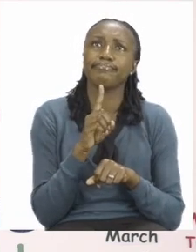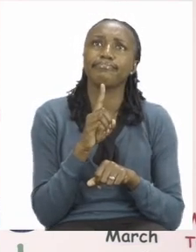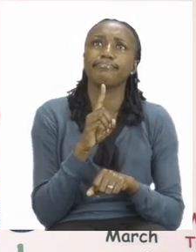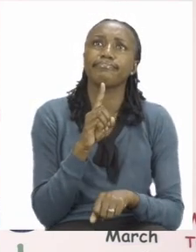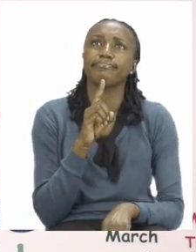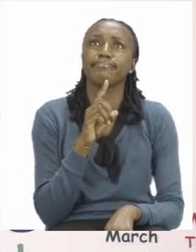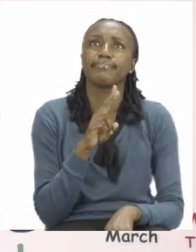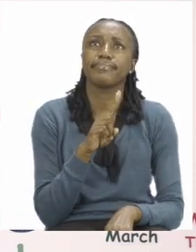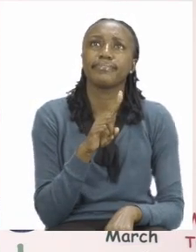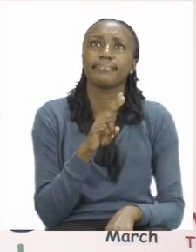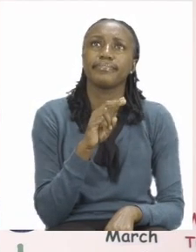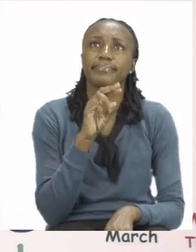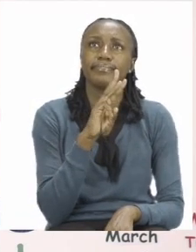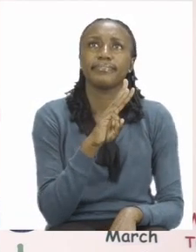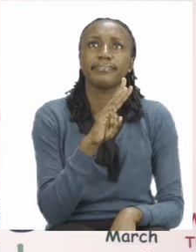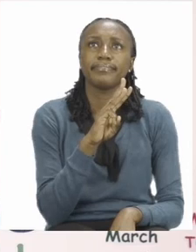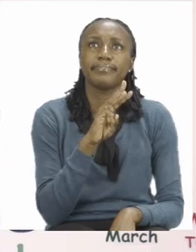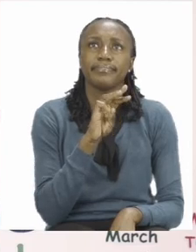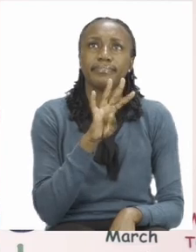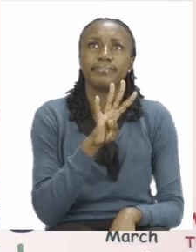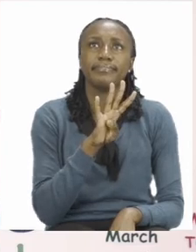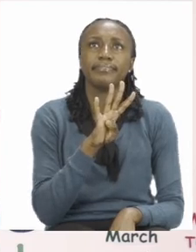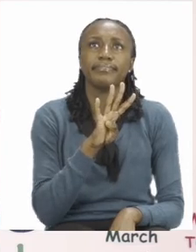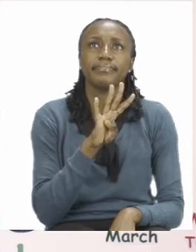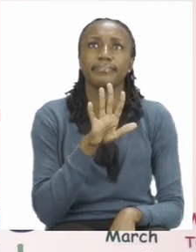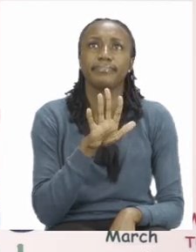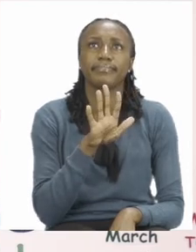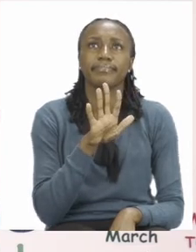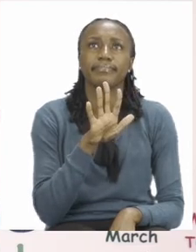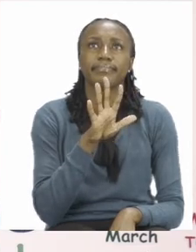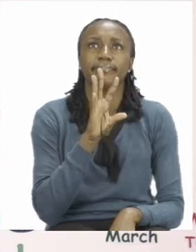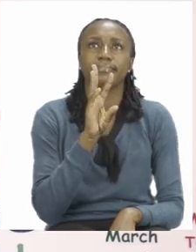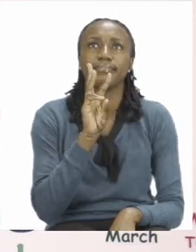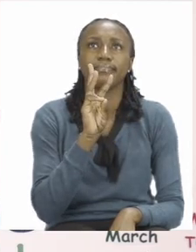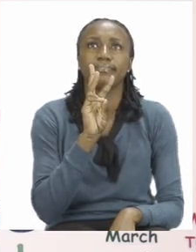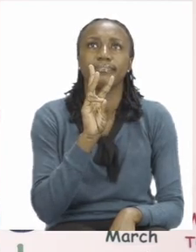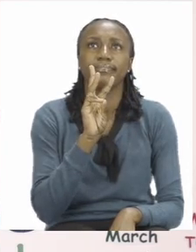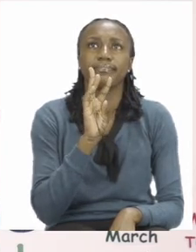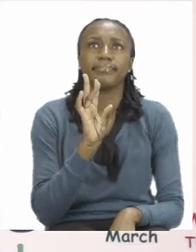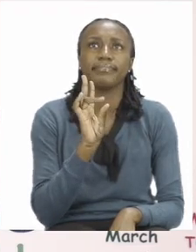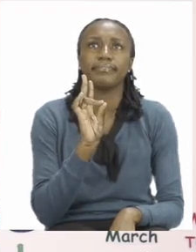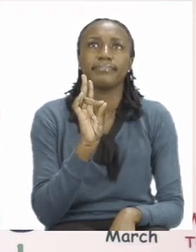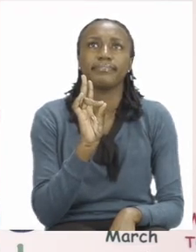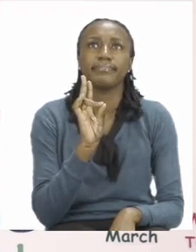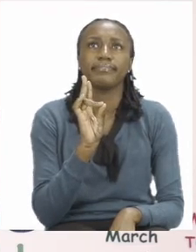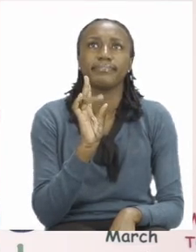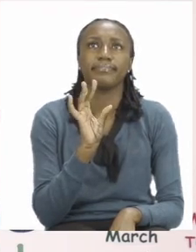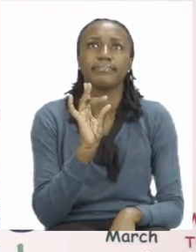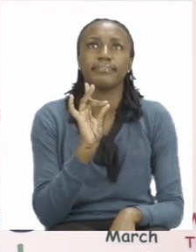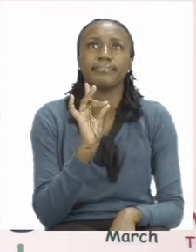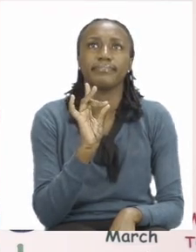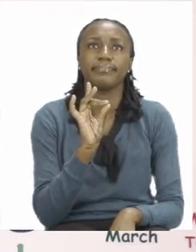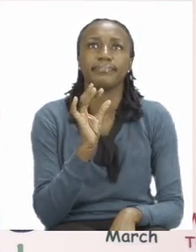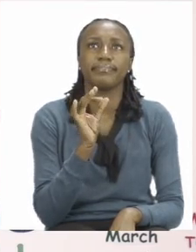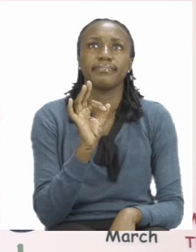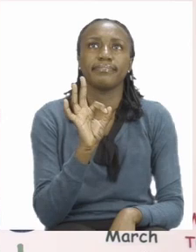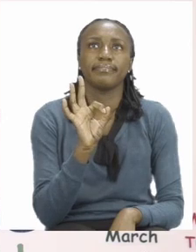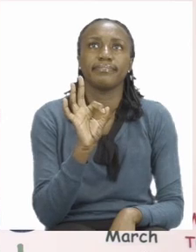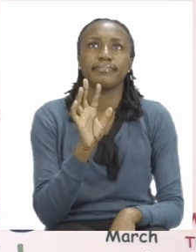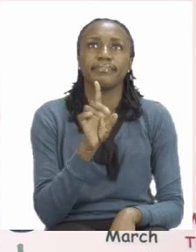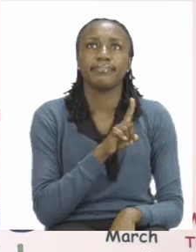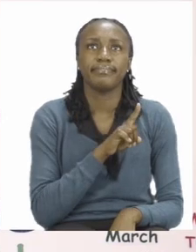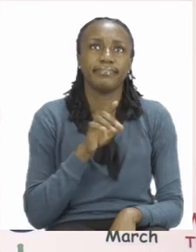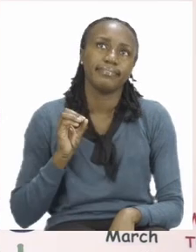1, 2, 3, 4, 5, 6, 7, 8,